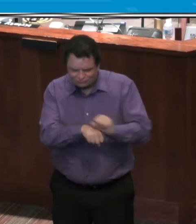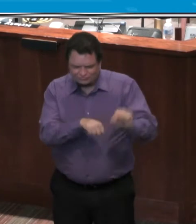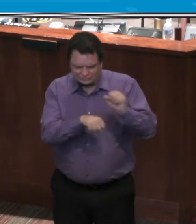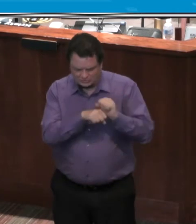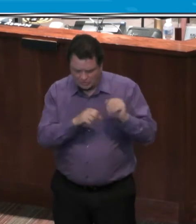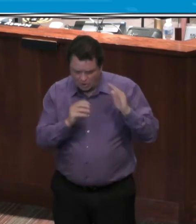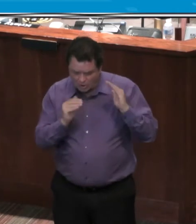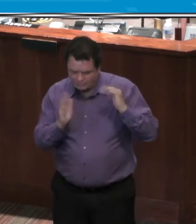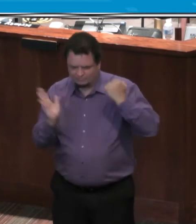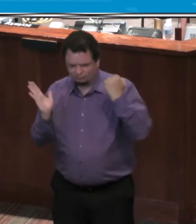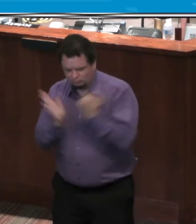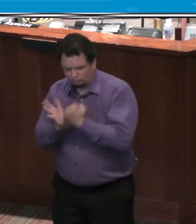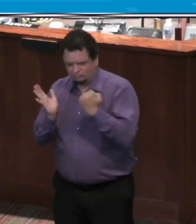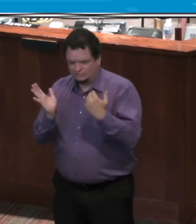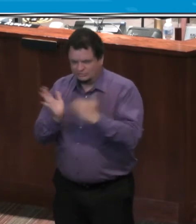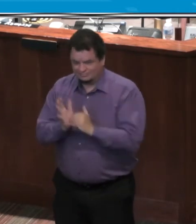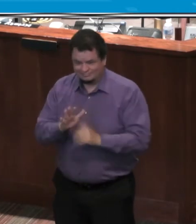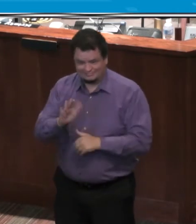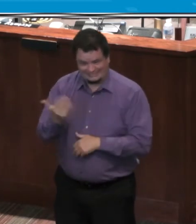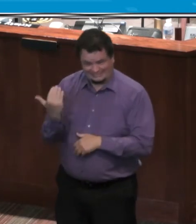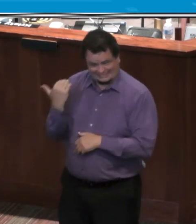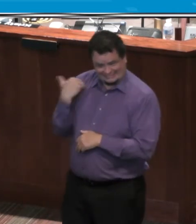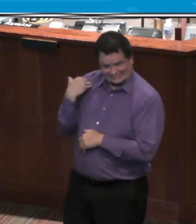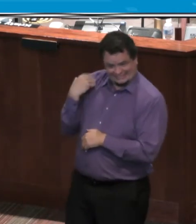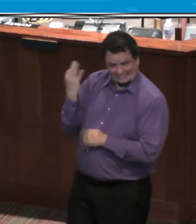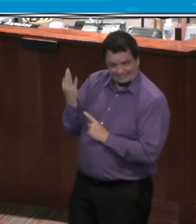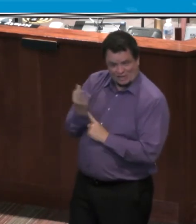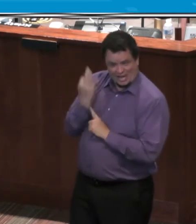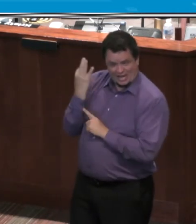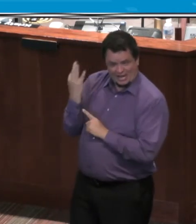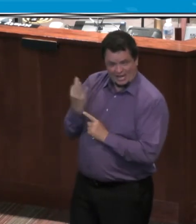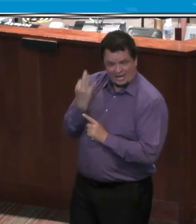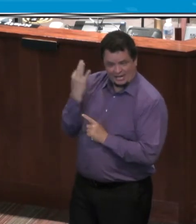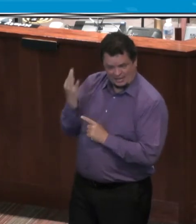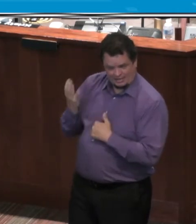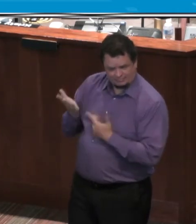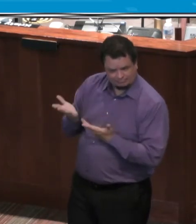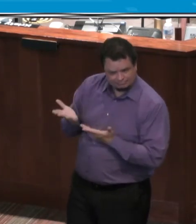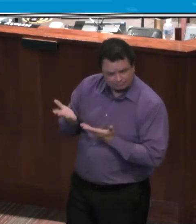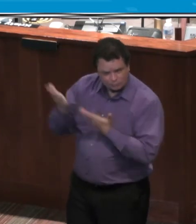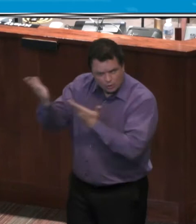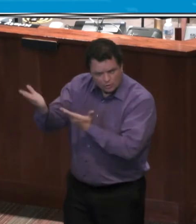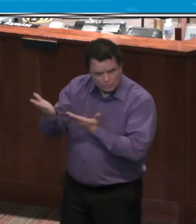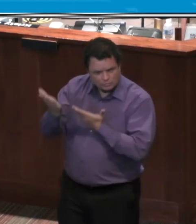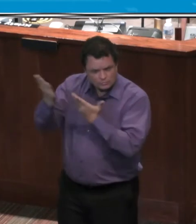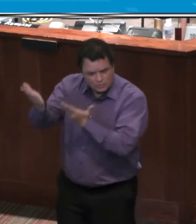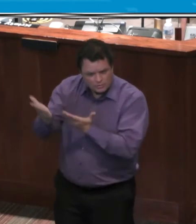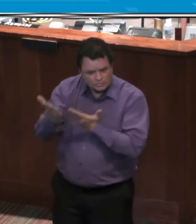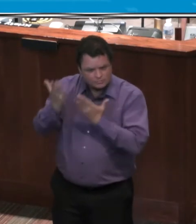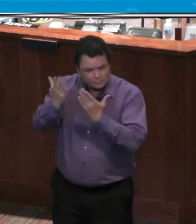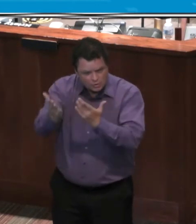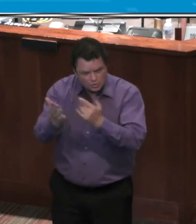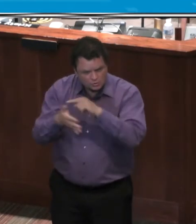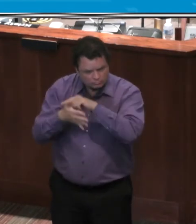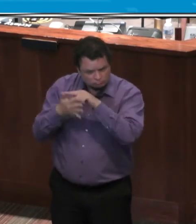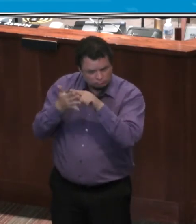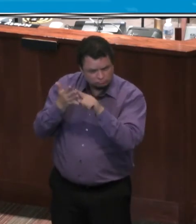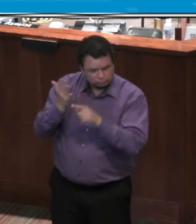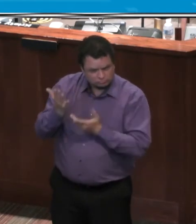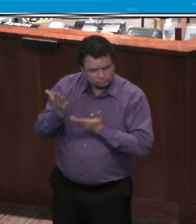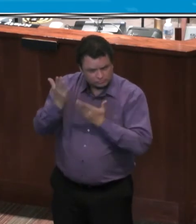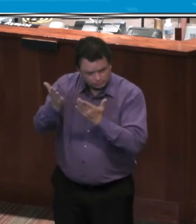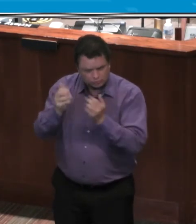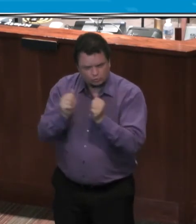Friday, we have resubmitted in some of the areas that we needed to. And with accreditation,